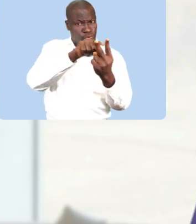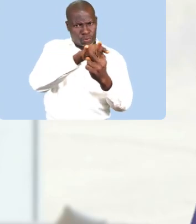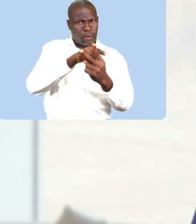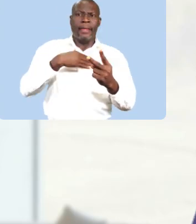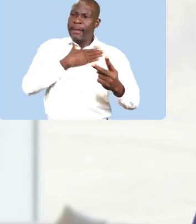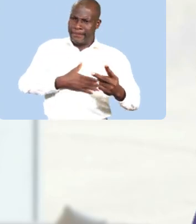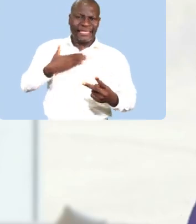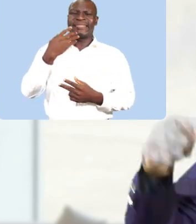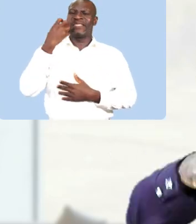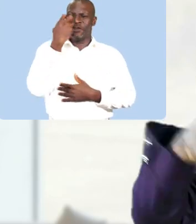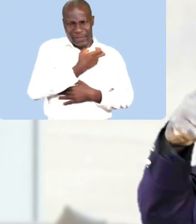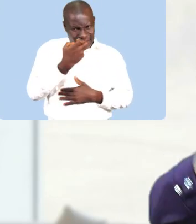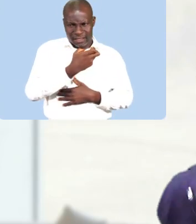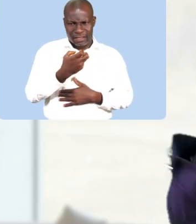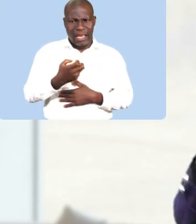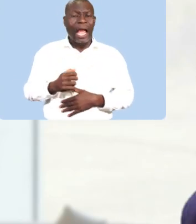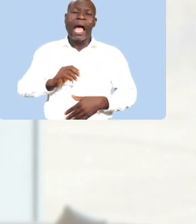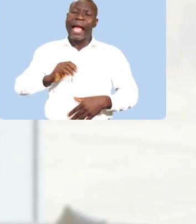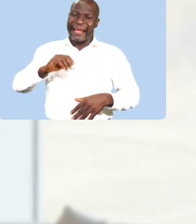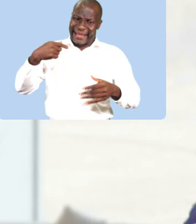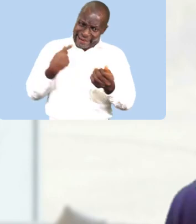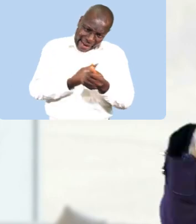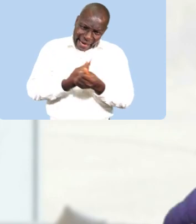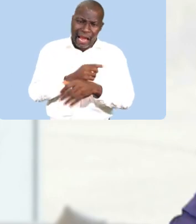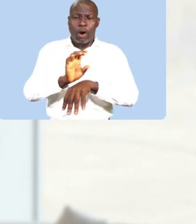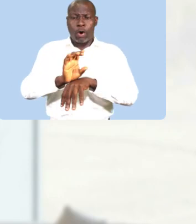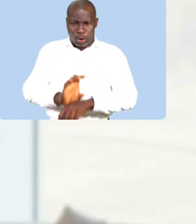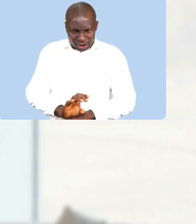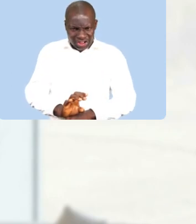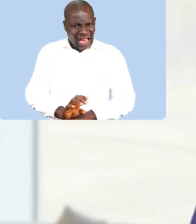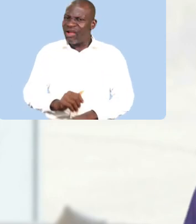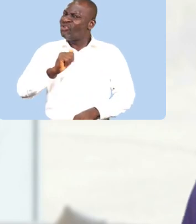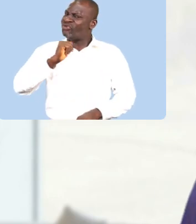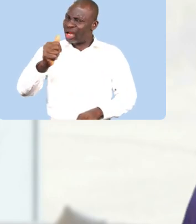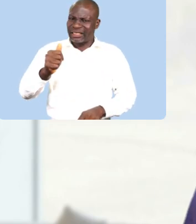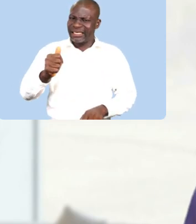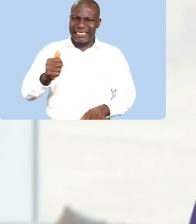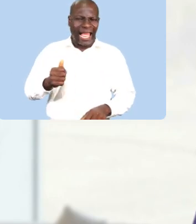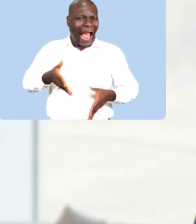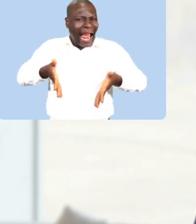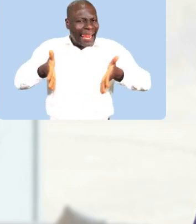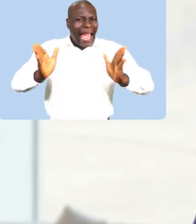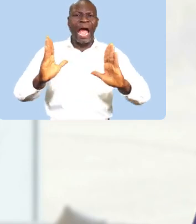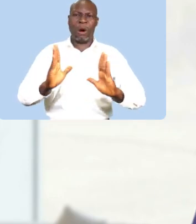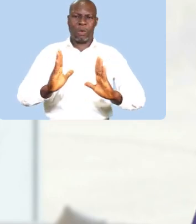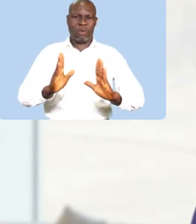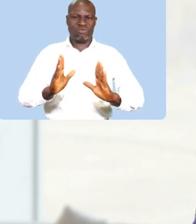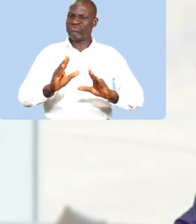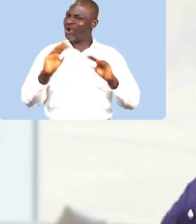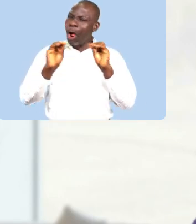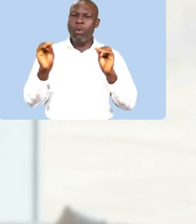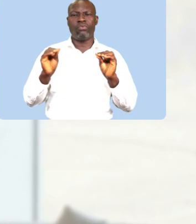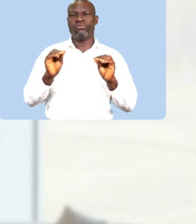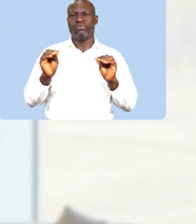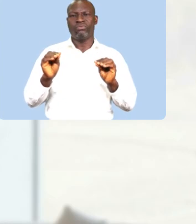no ye culture ankasa ankasa aye de ti o man yi mu no e ma ye kwan sa. And it